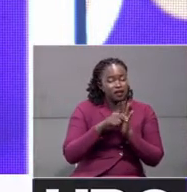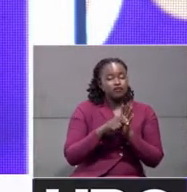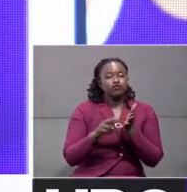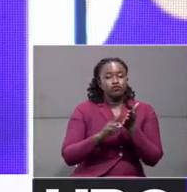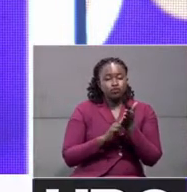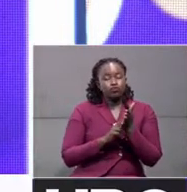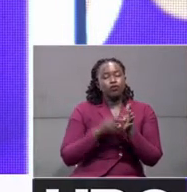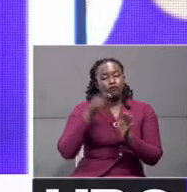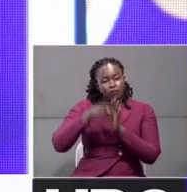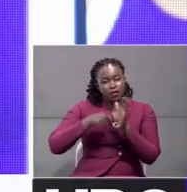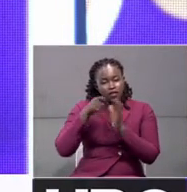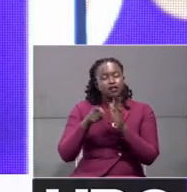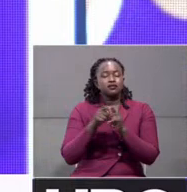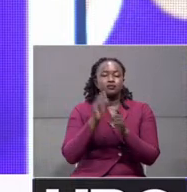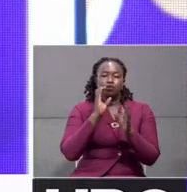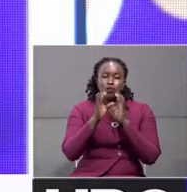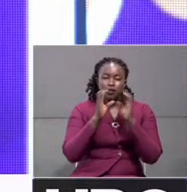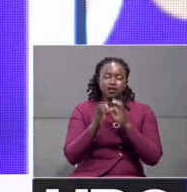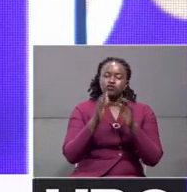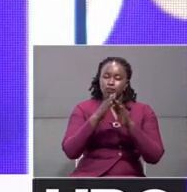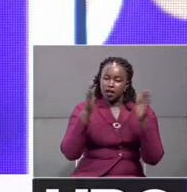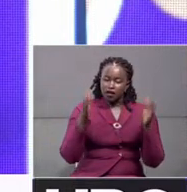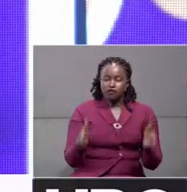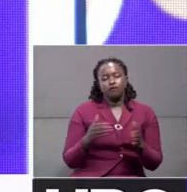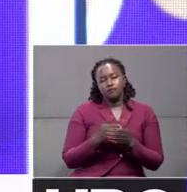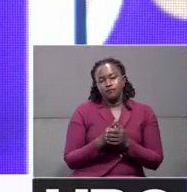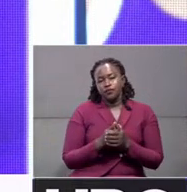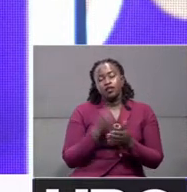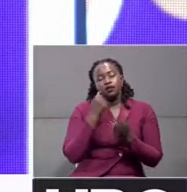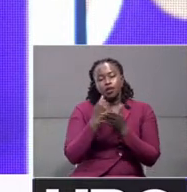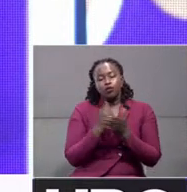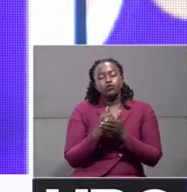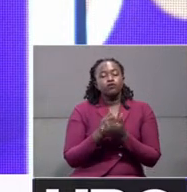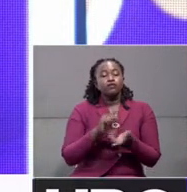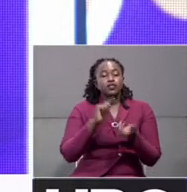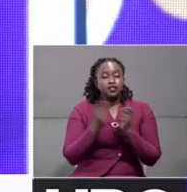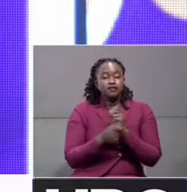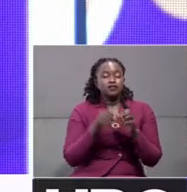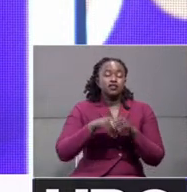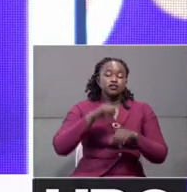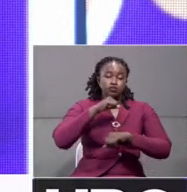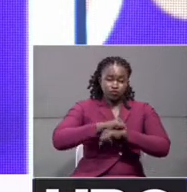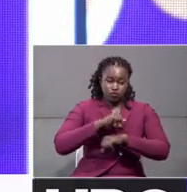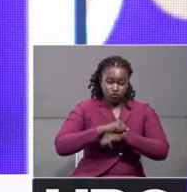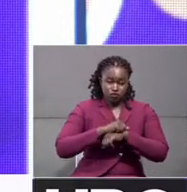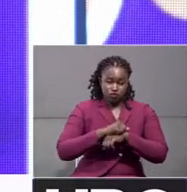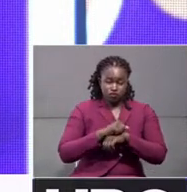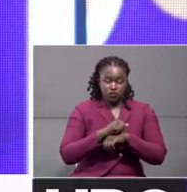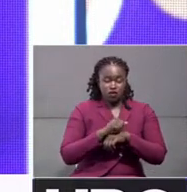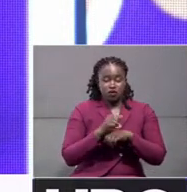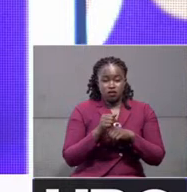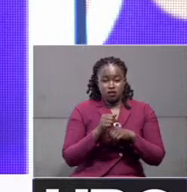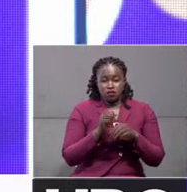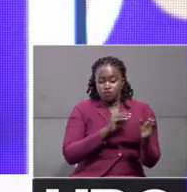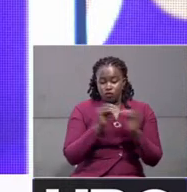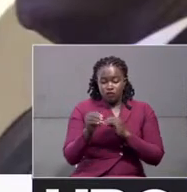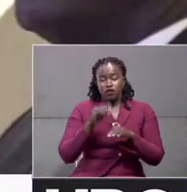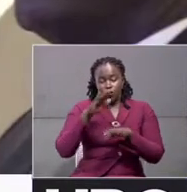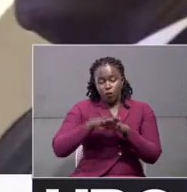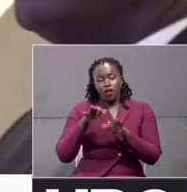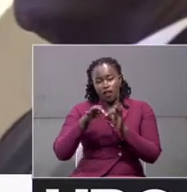these media and communication platforms due to the shift in schooling towards online